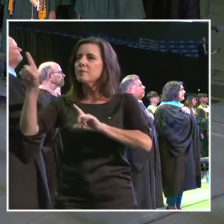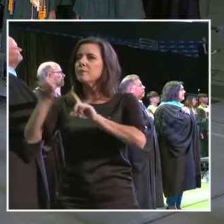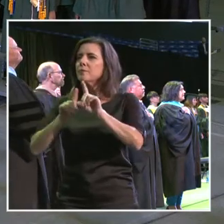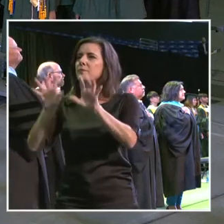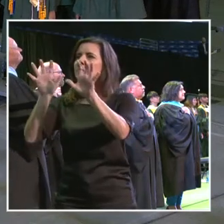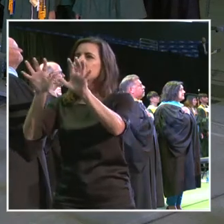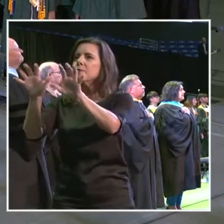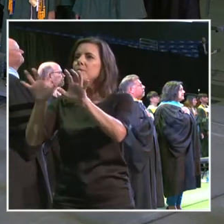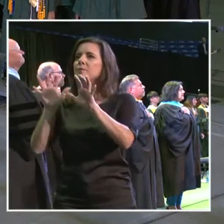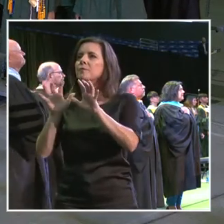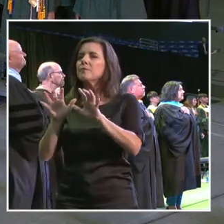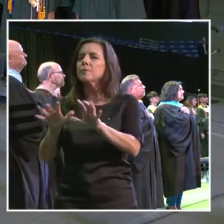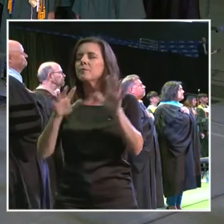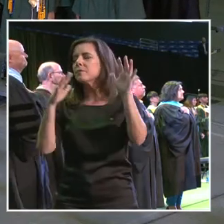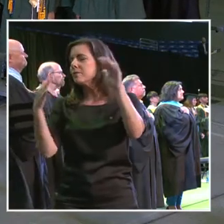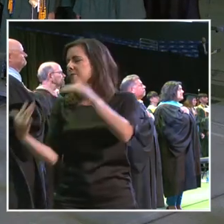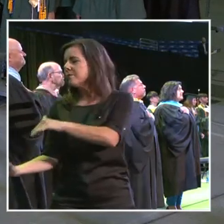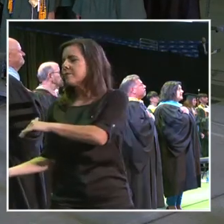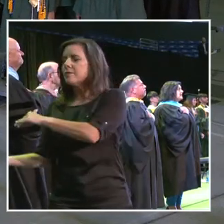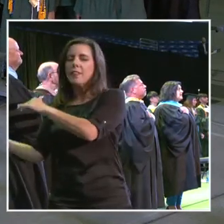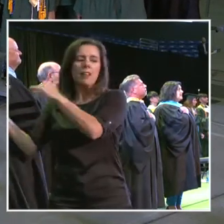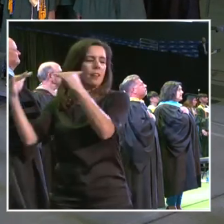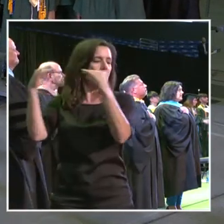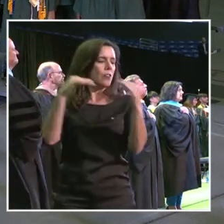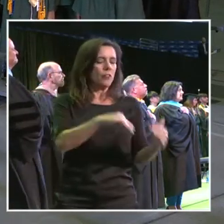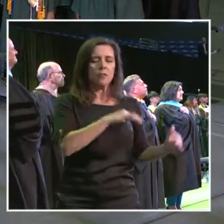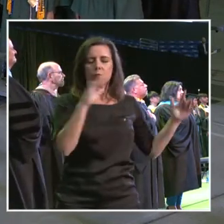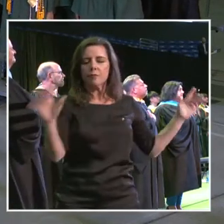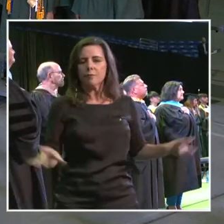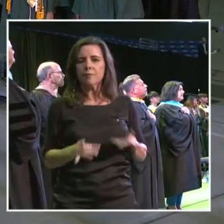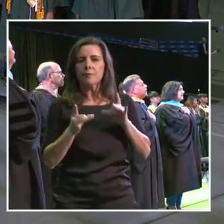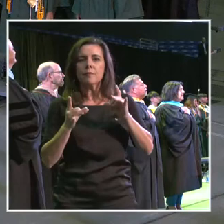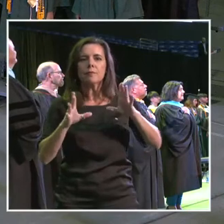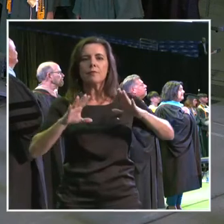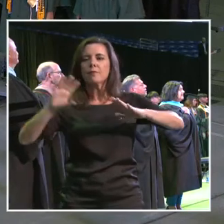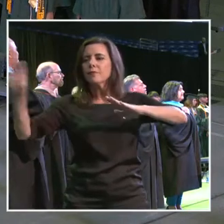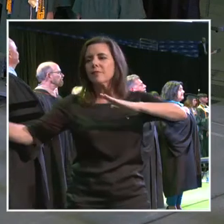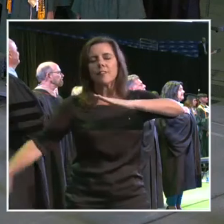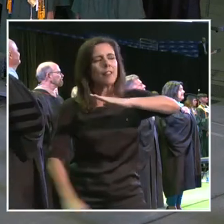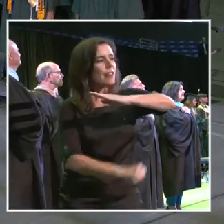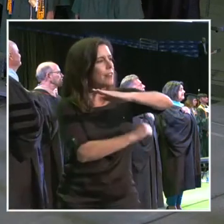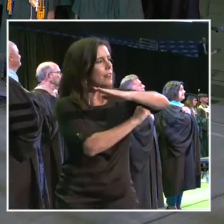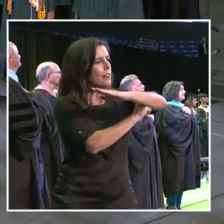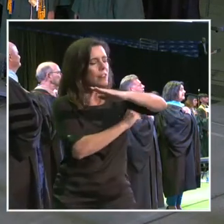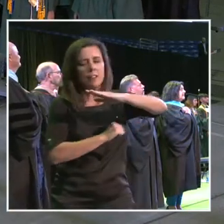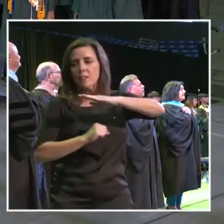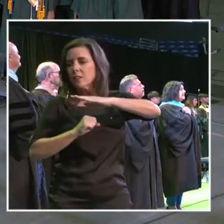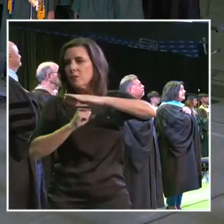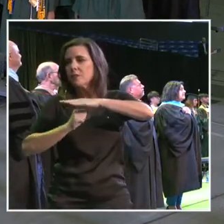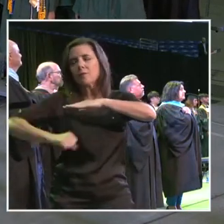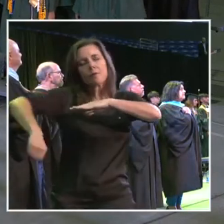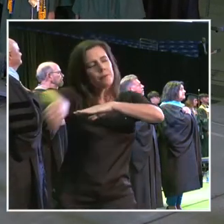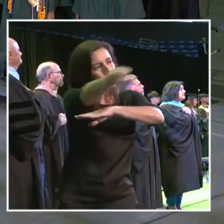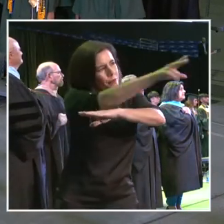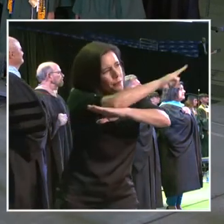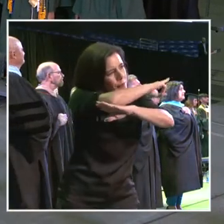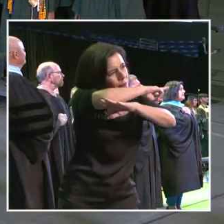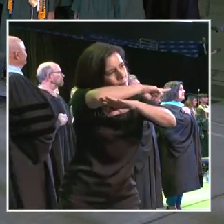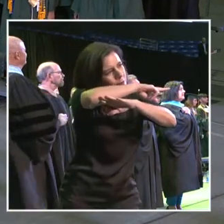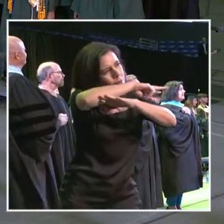and bright stars through the perilous fight o'er the ramparts